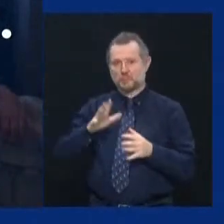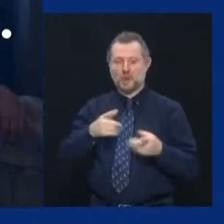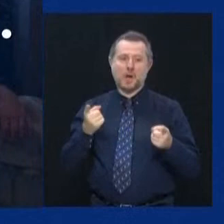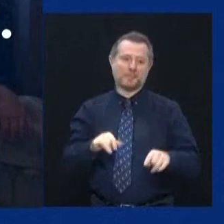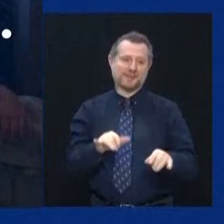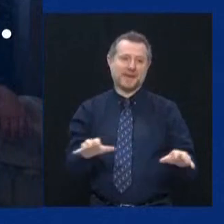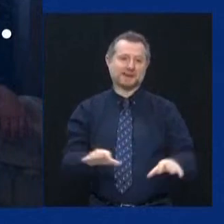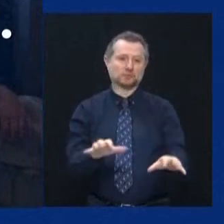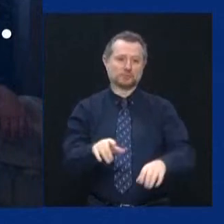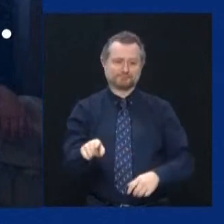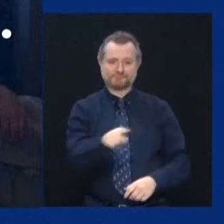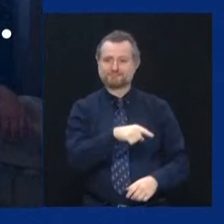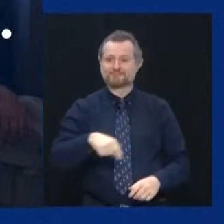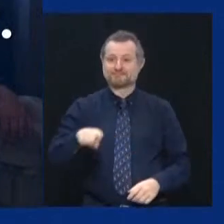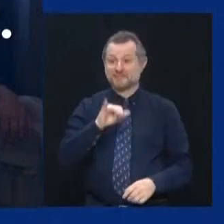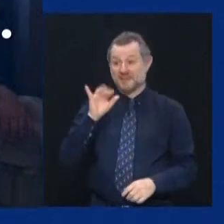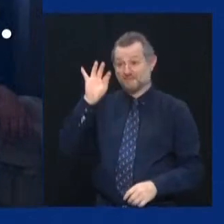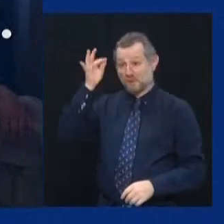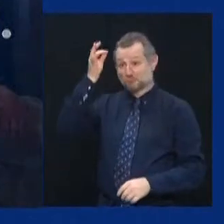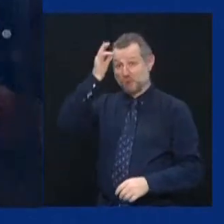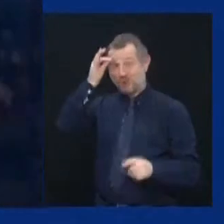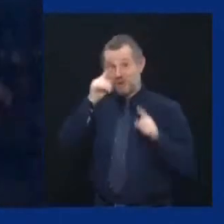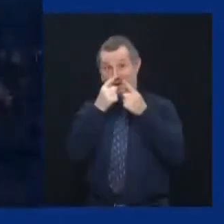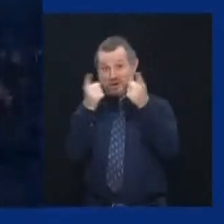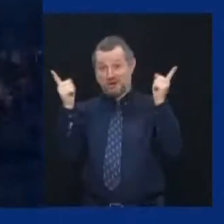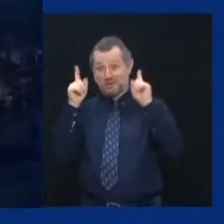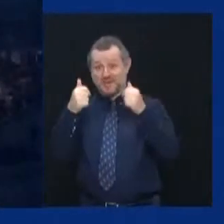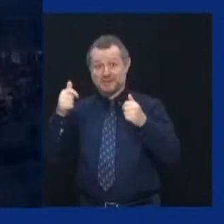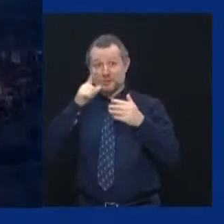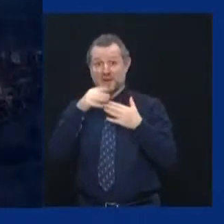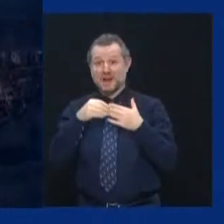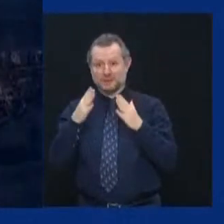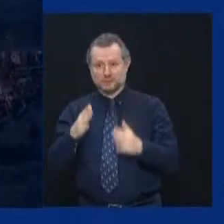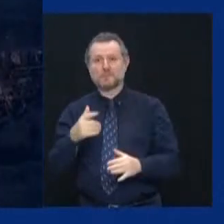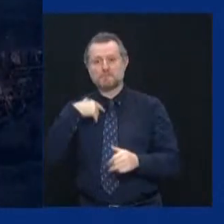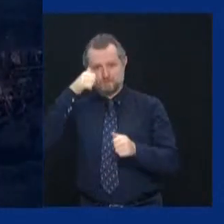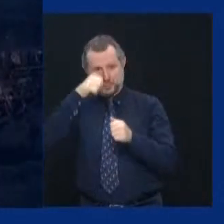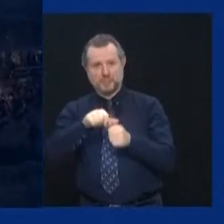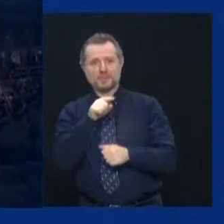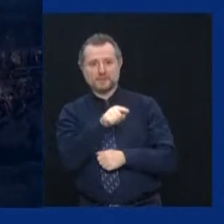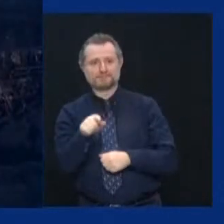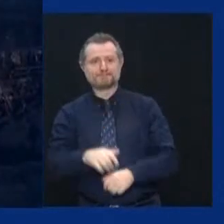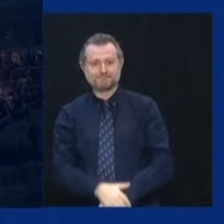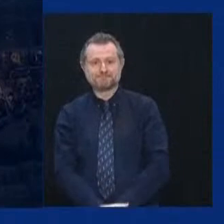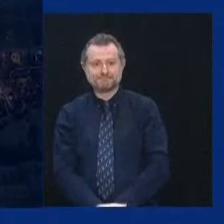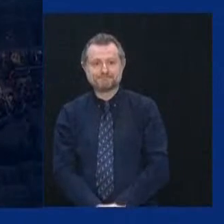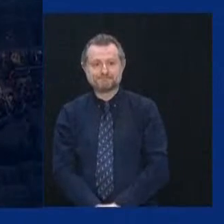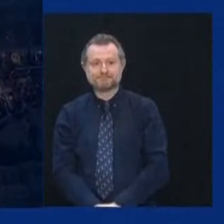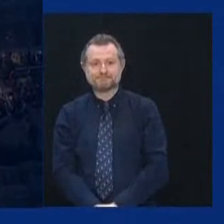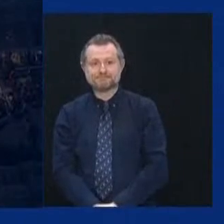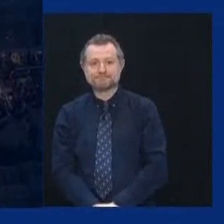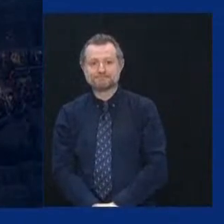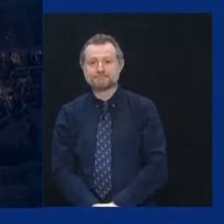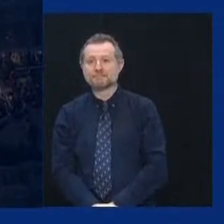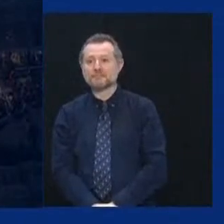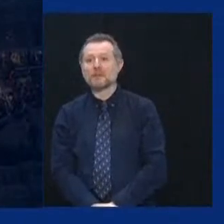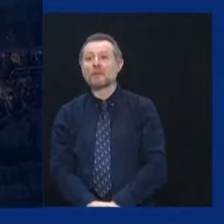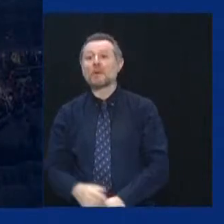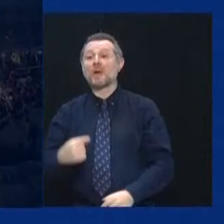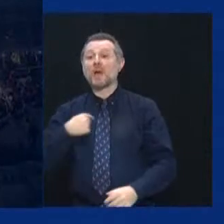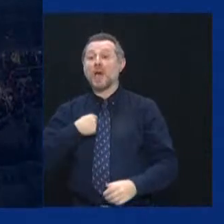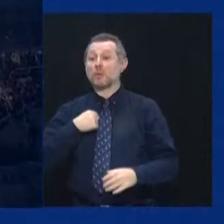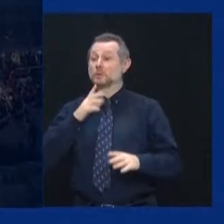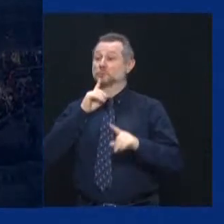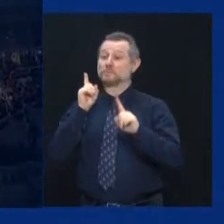elected officials are going to be defined by this moment. It's what statement we make as a people about what